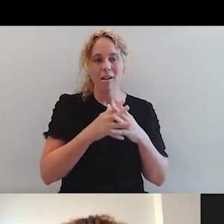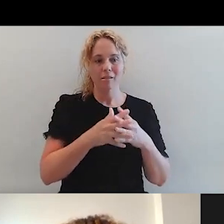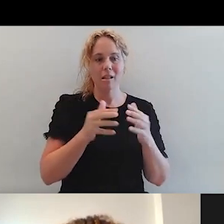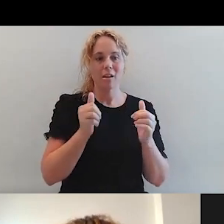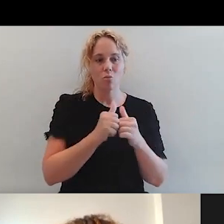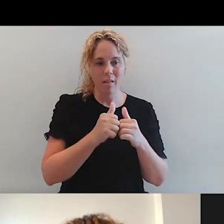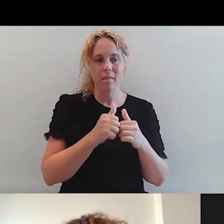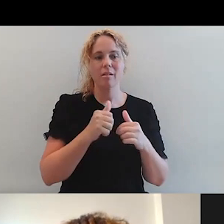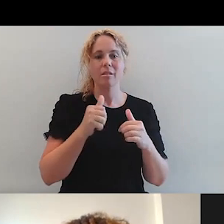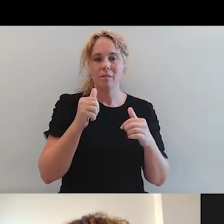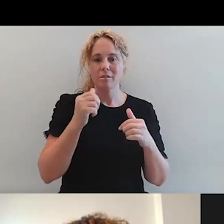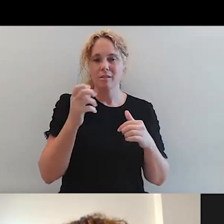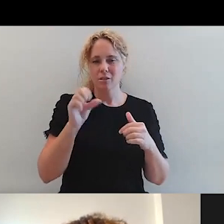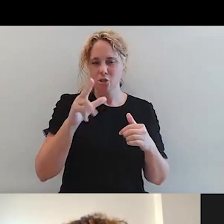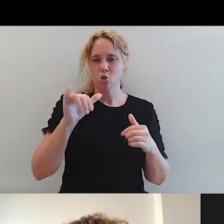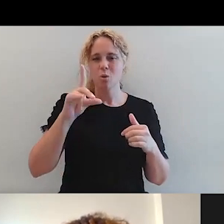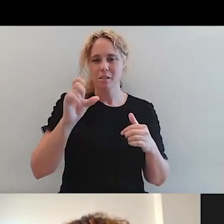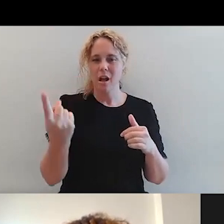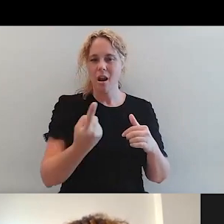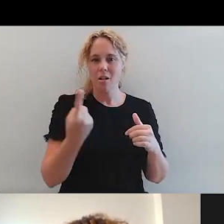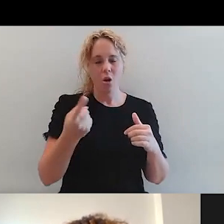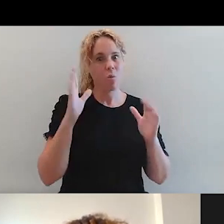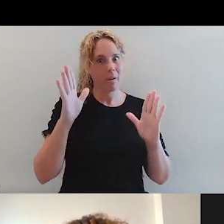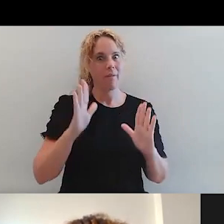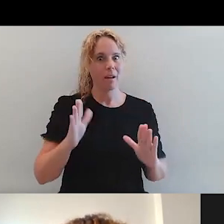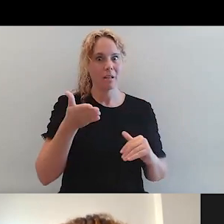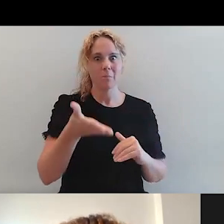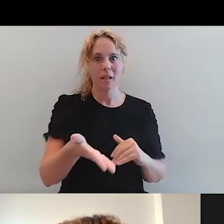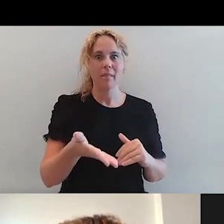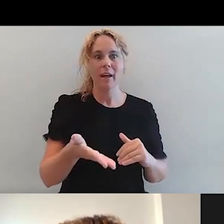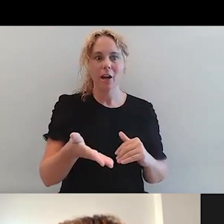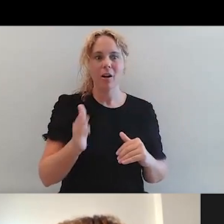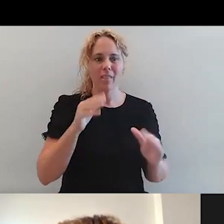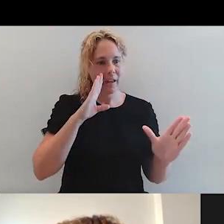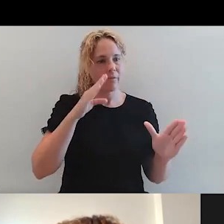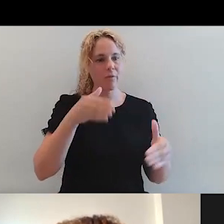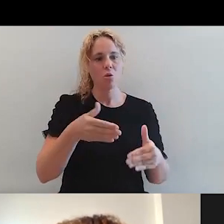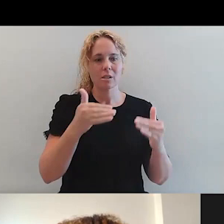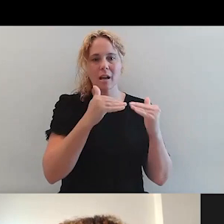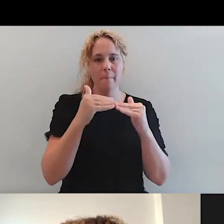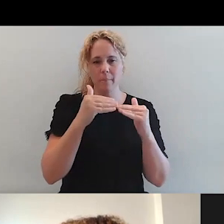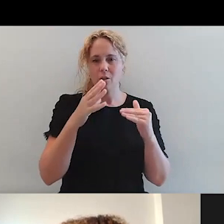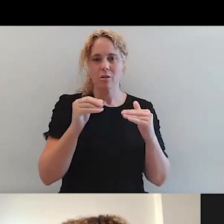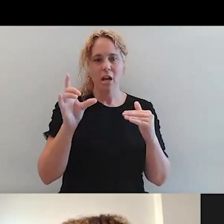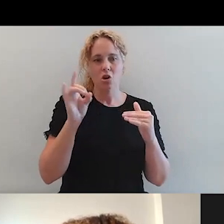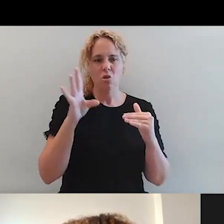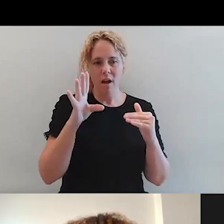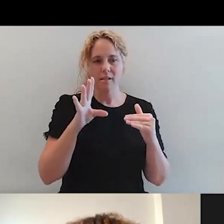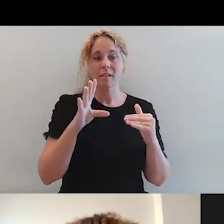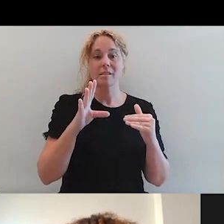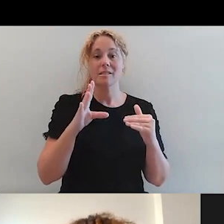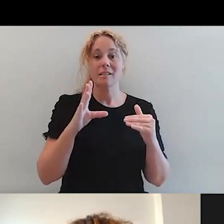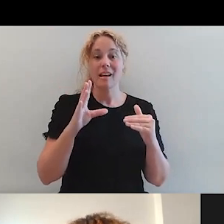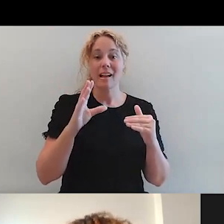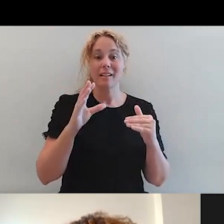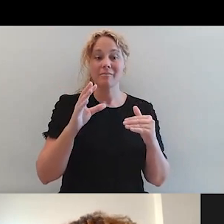suicidal love. So it's going to be fantastic. Definitely be there. And then next, focusing on peers in crisis, is Justin Bolfing and Amy